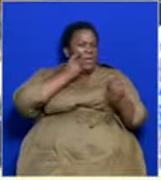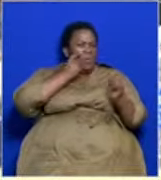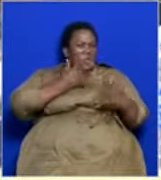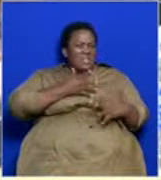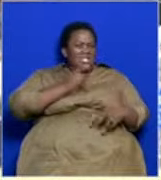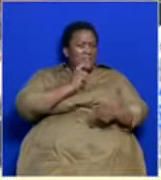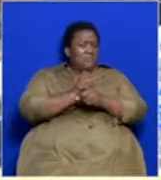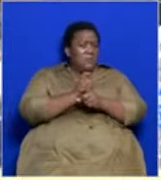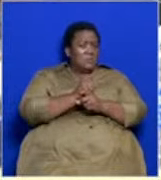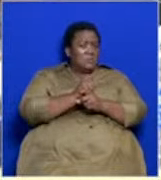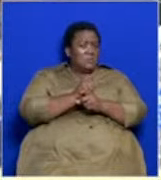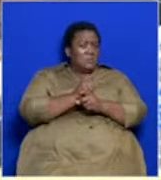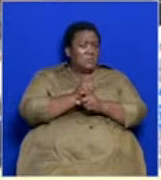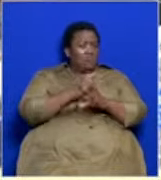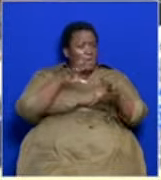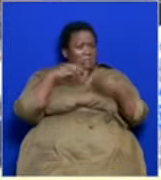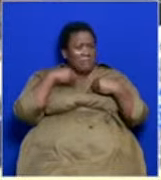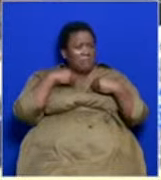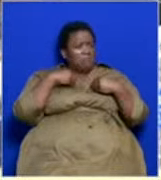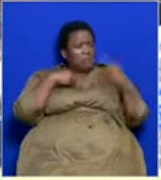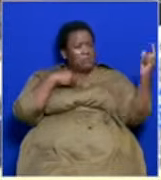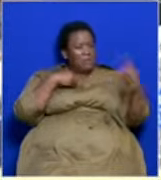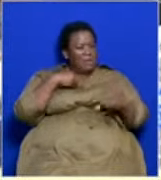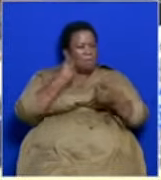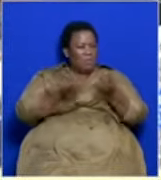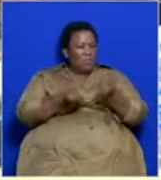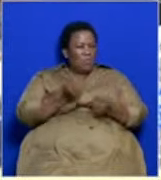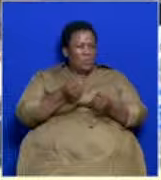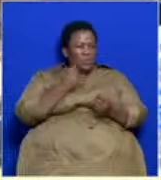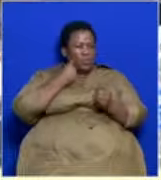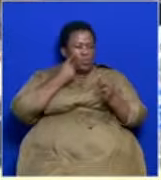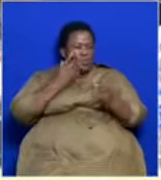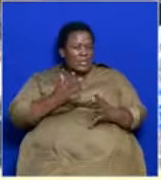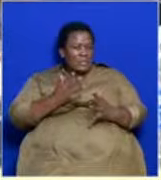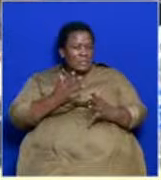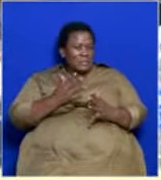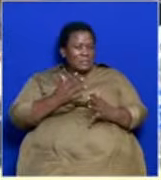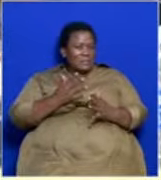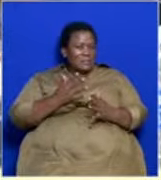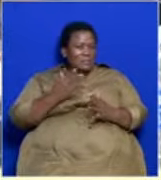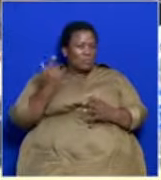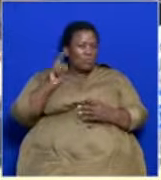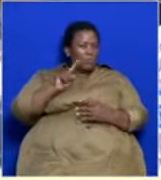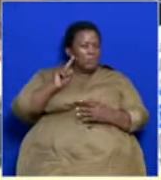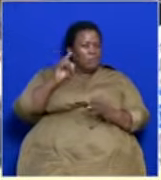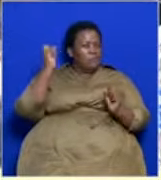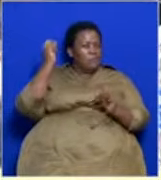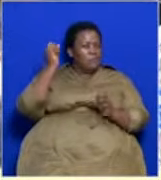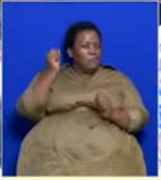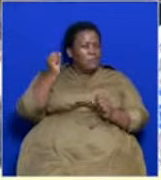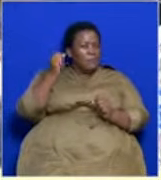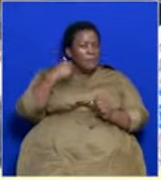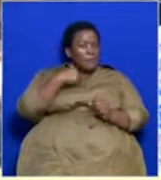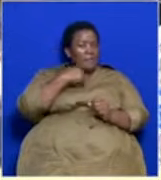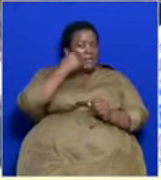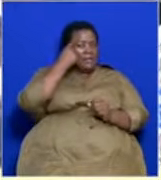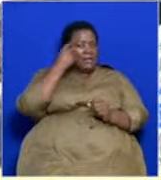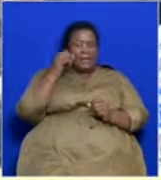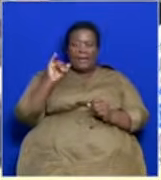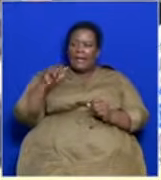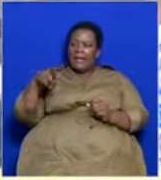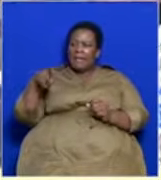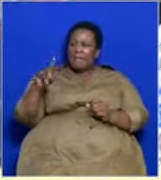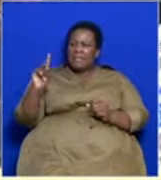subpoena. I do not believe that IPID officers like you should leave matters at that